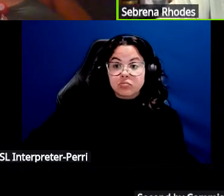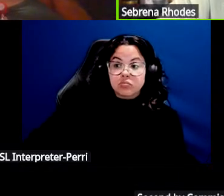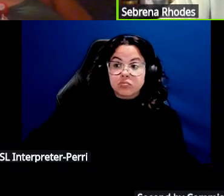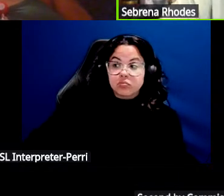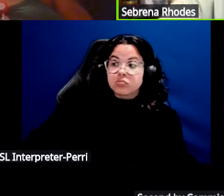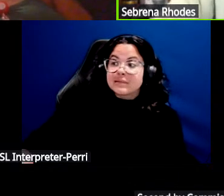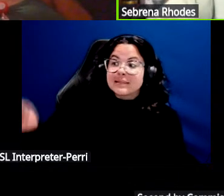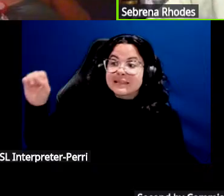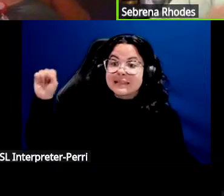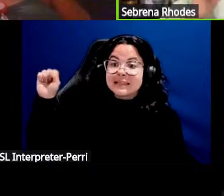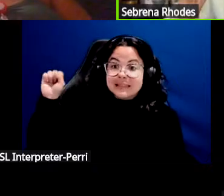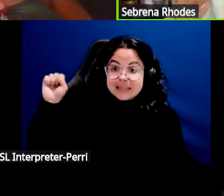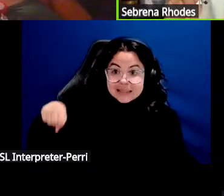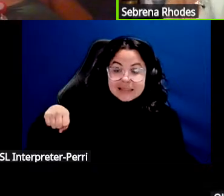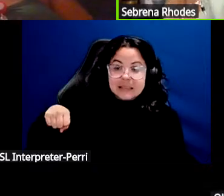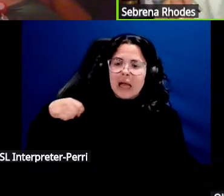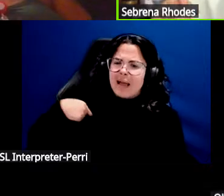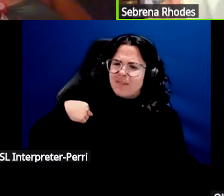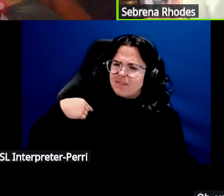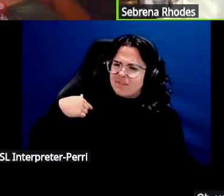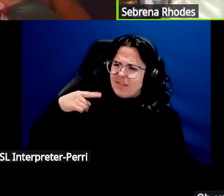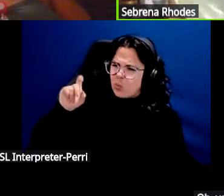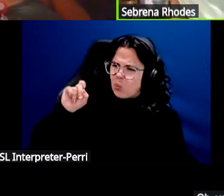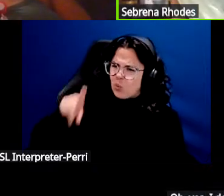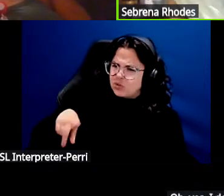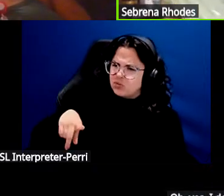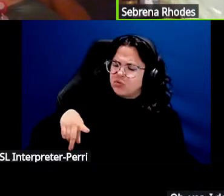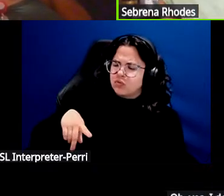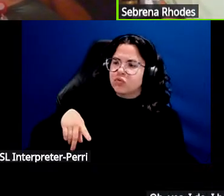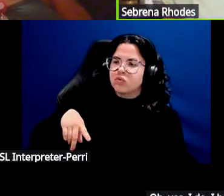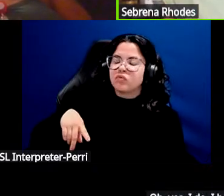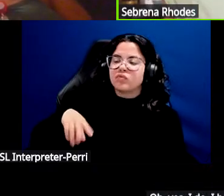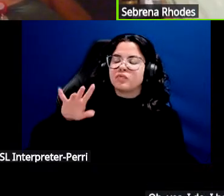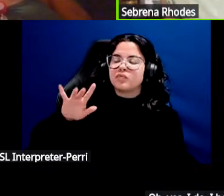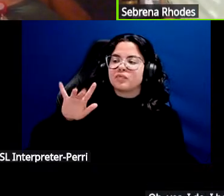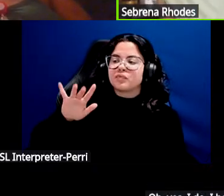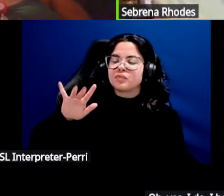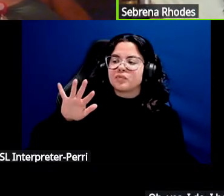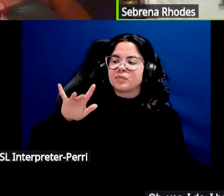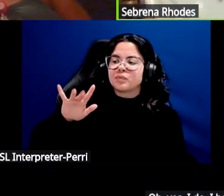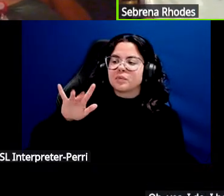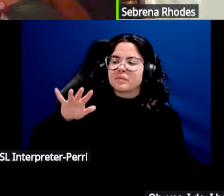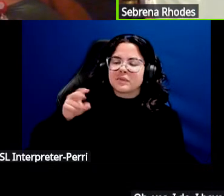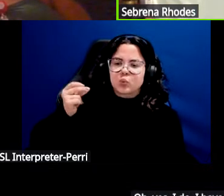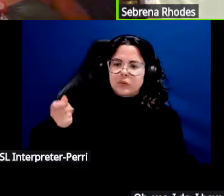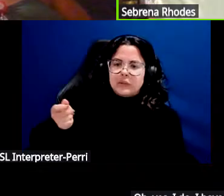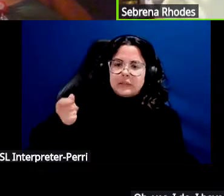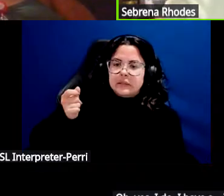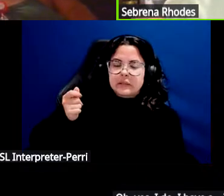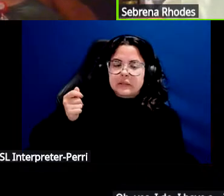Oh, yes, I do. I have a question. Really quickly,